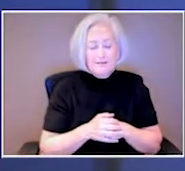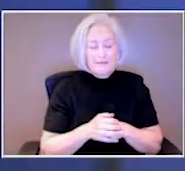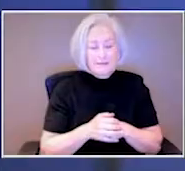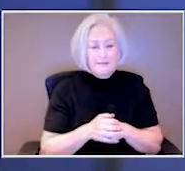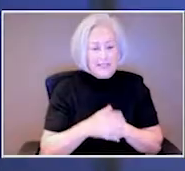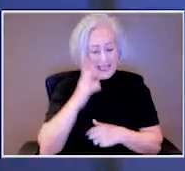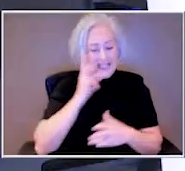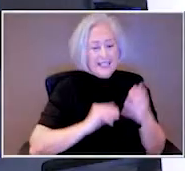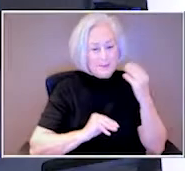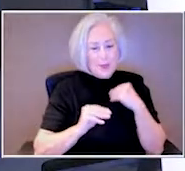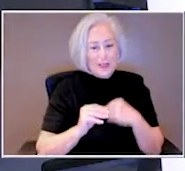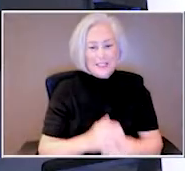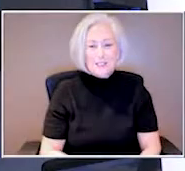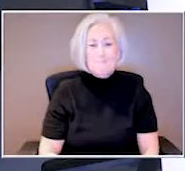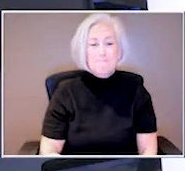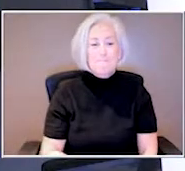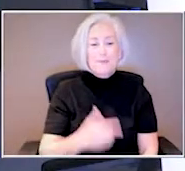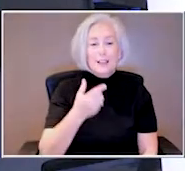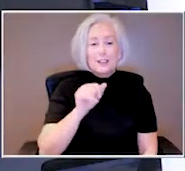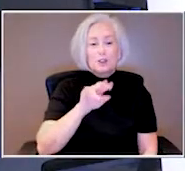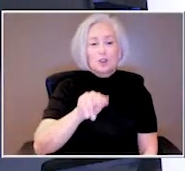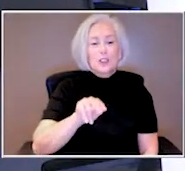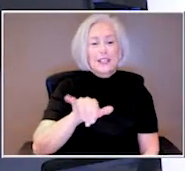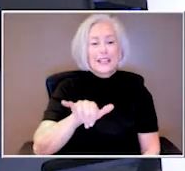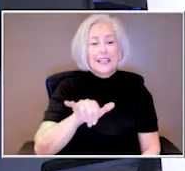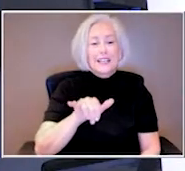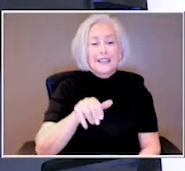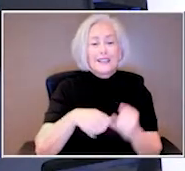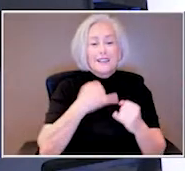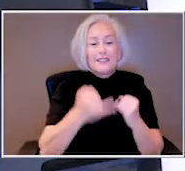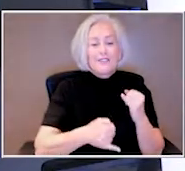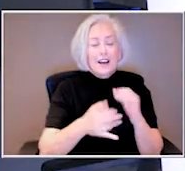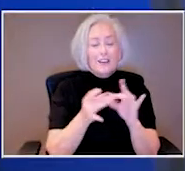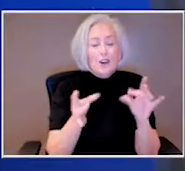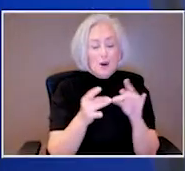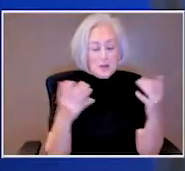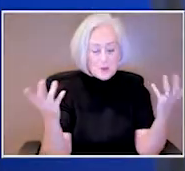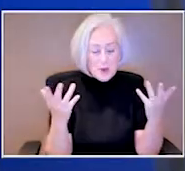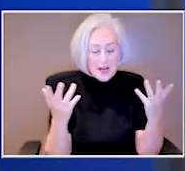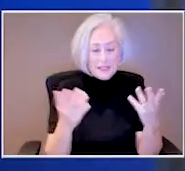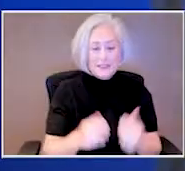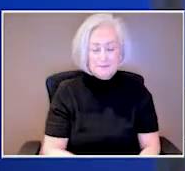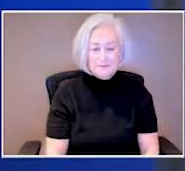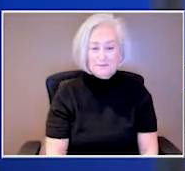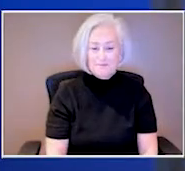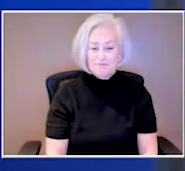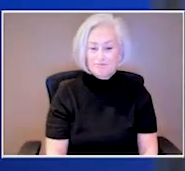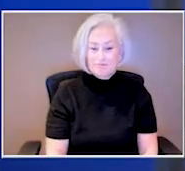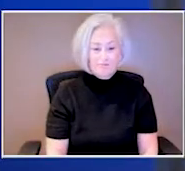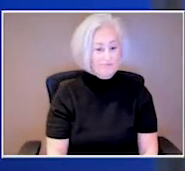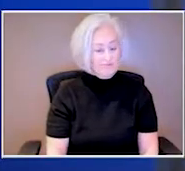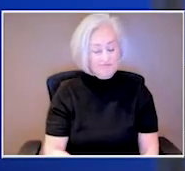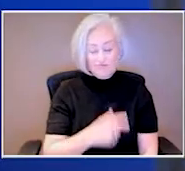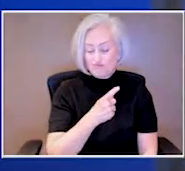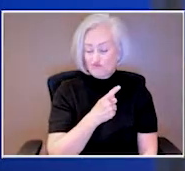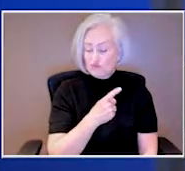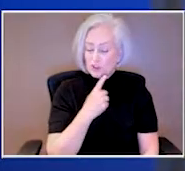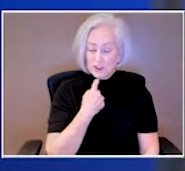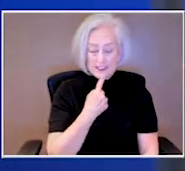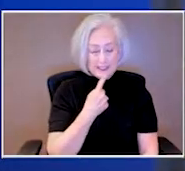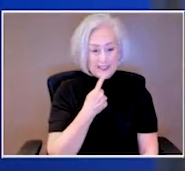experience. Yeah. Judy, what do you want the big takeaway from your story to be? I think Kim hit it, that if something's not quite